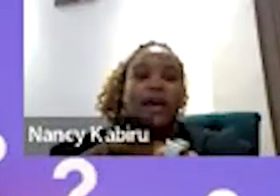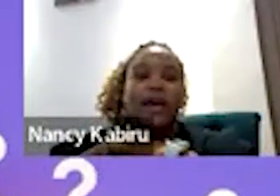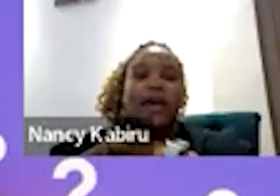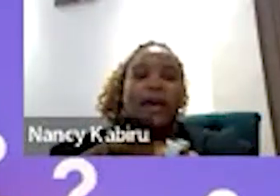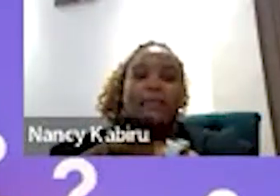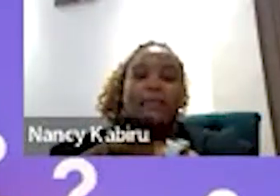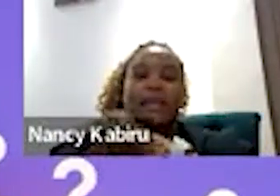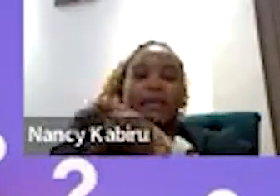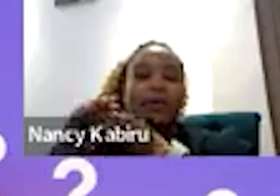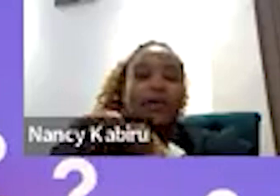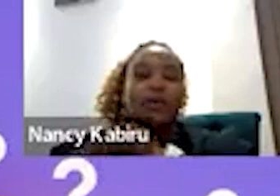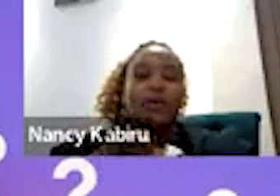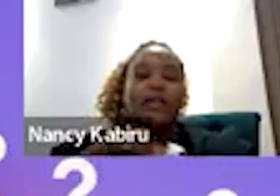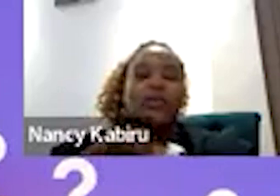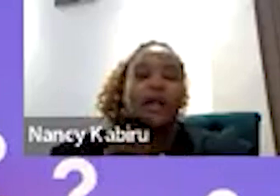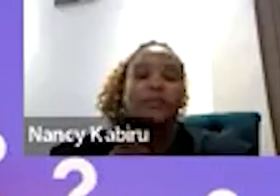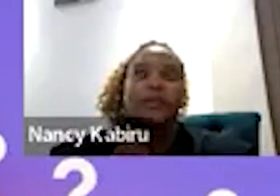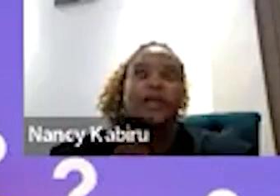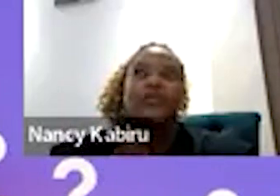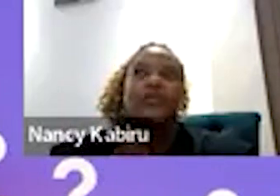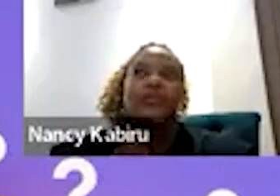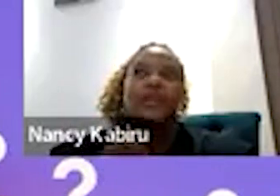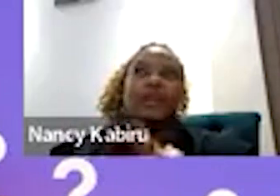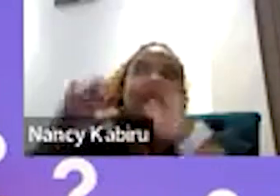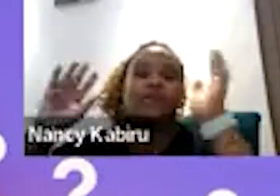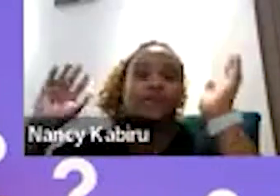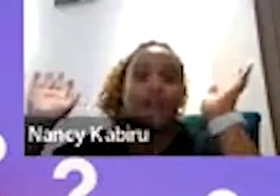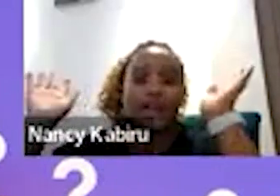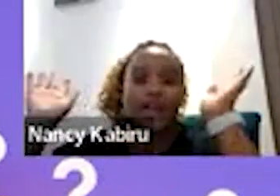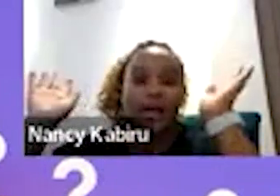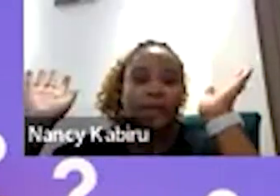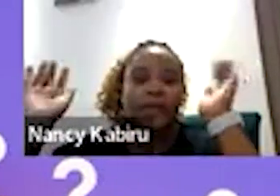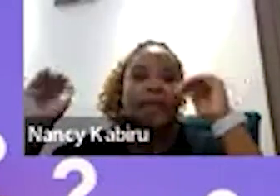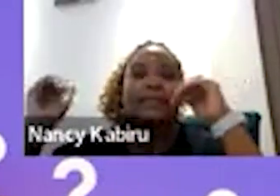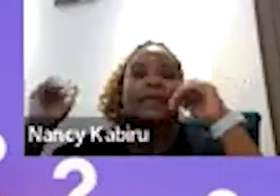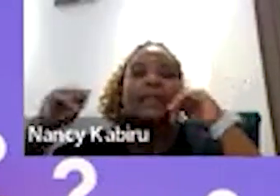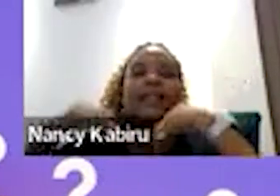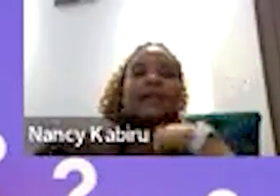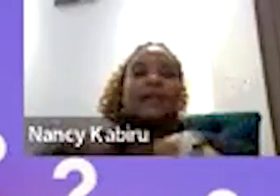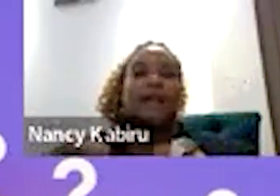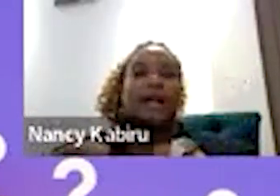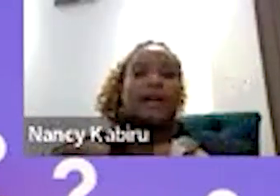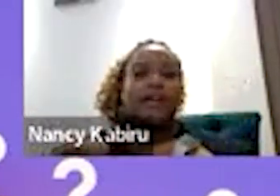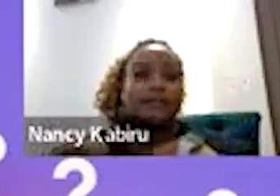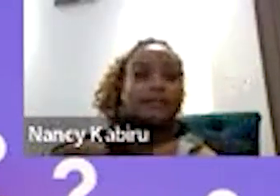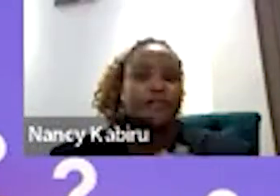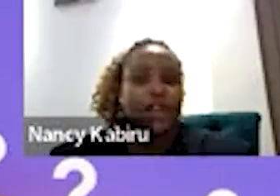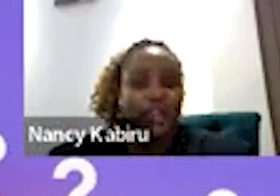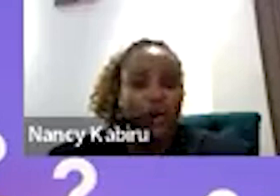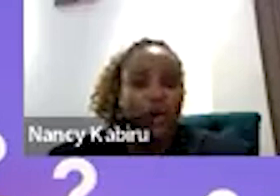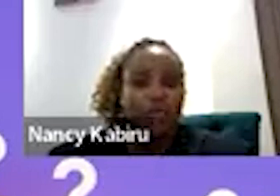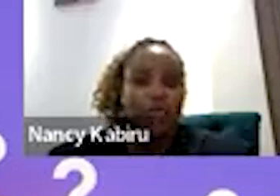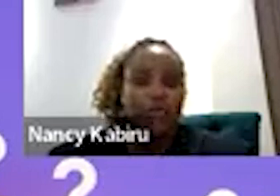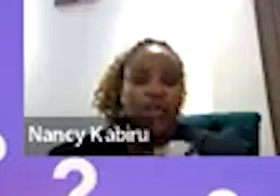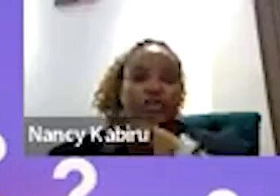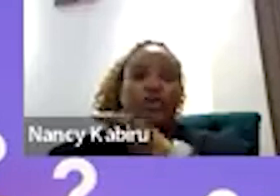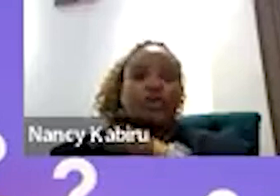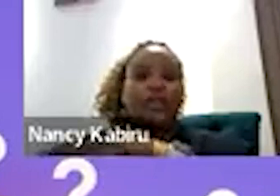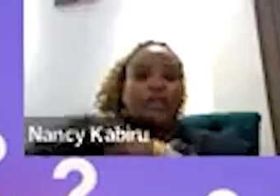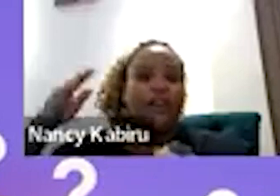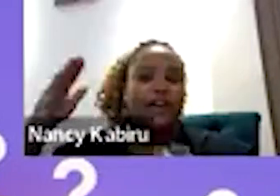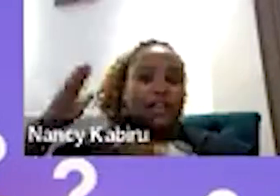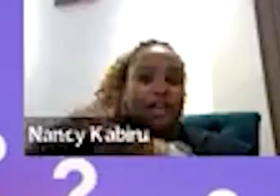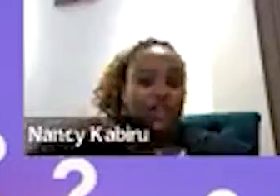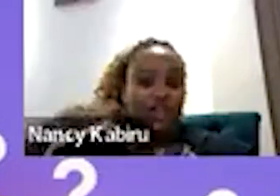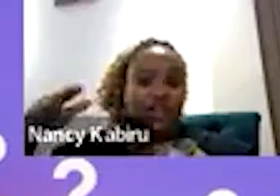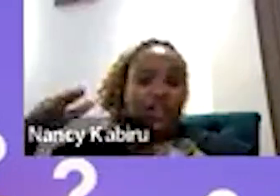overwhelm. Somebody who at one point will be very happy, at another they will have very low mood.